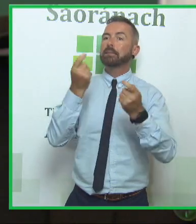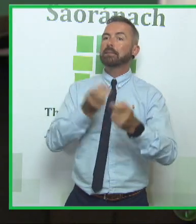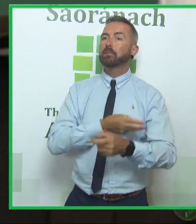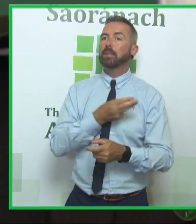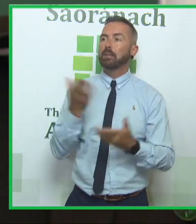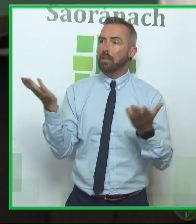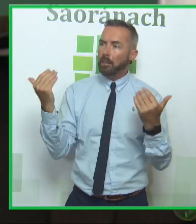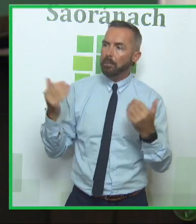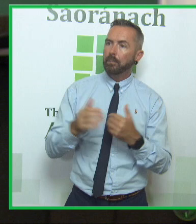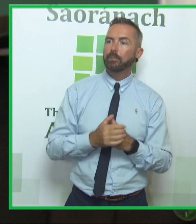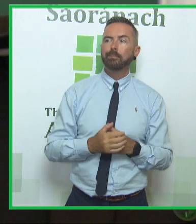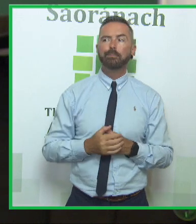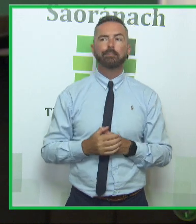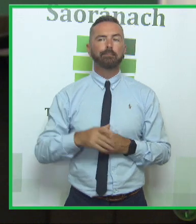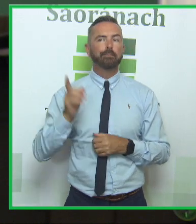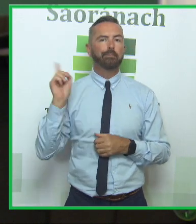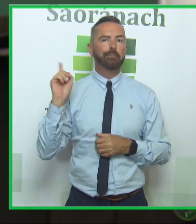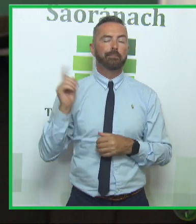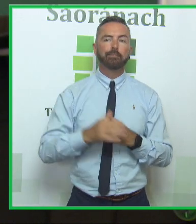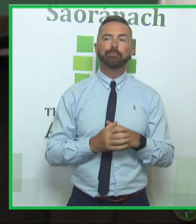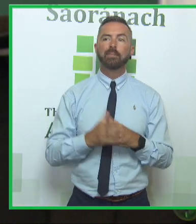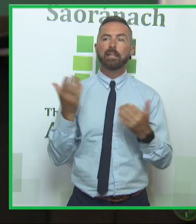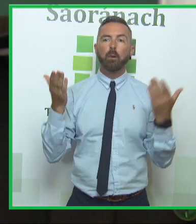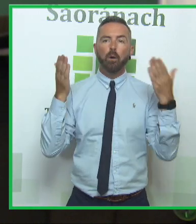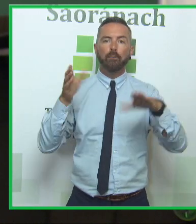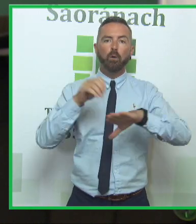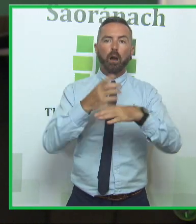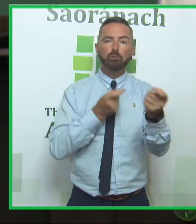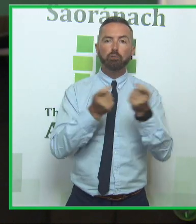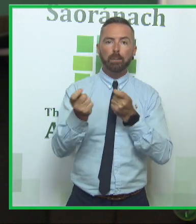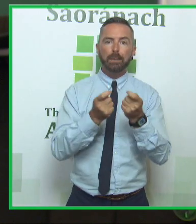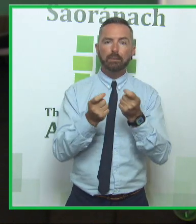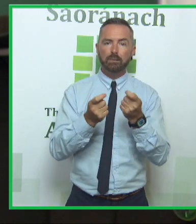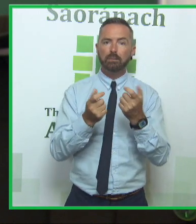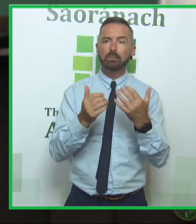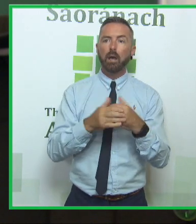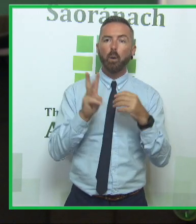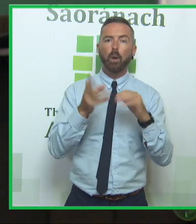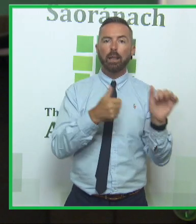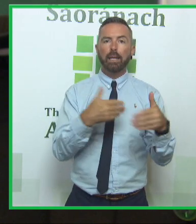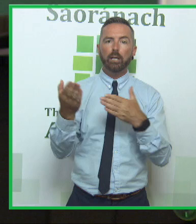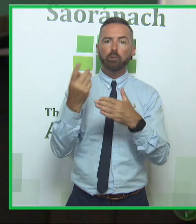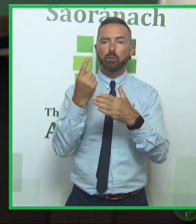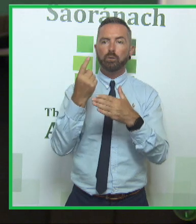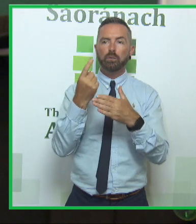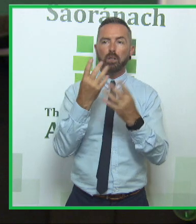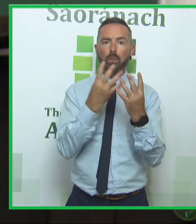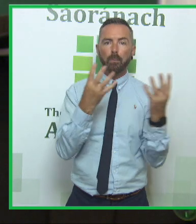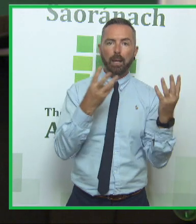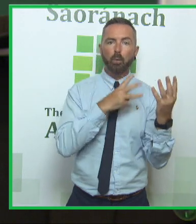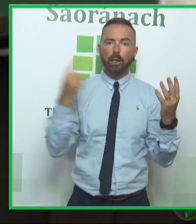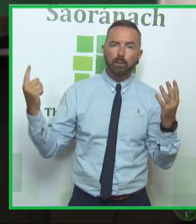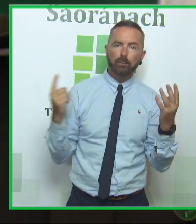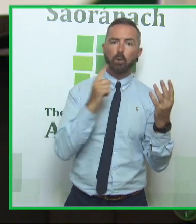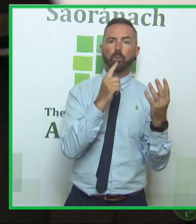we're now in the whole session which is dedicated to treatment. And again, as always, I'll introduce the panellists individually as they come forward.